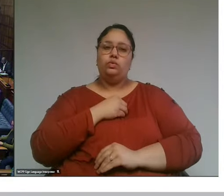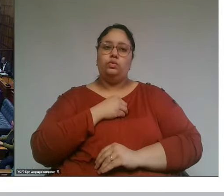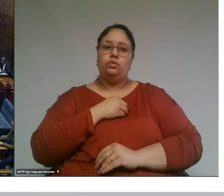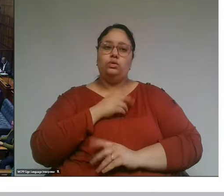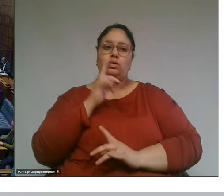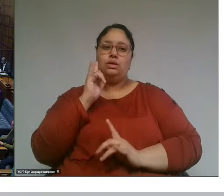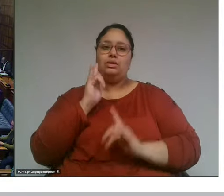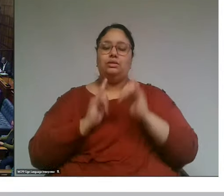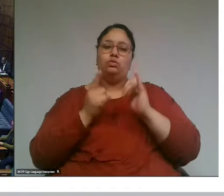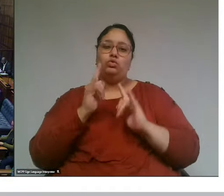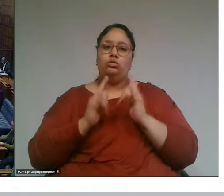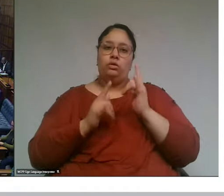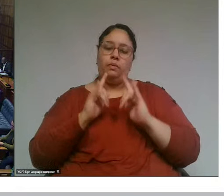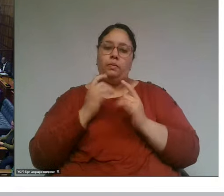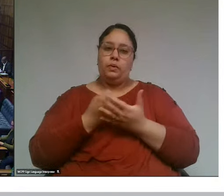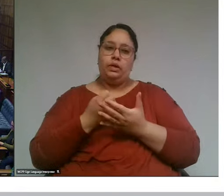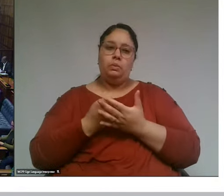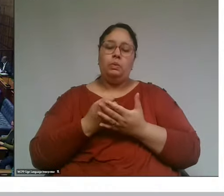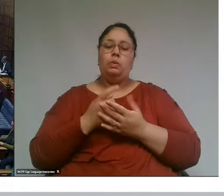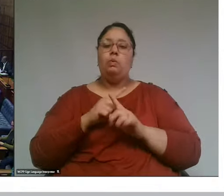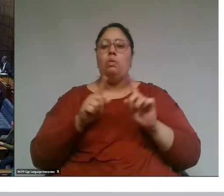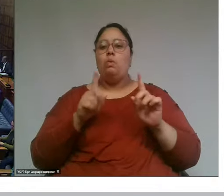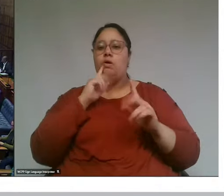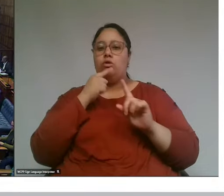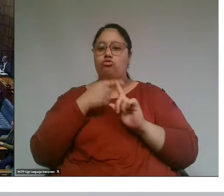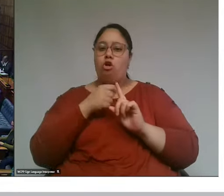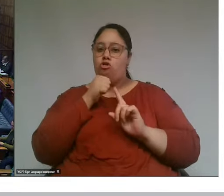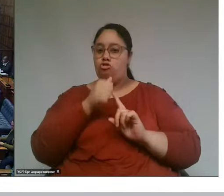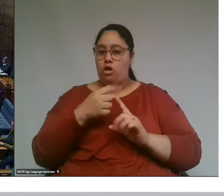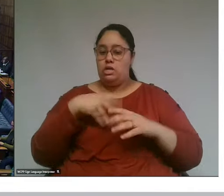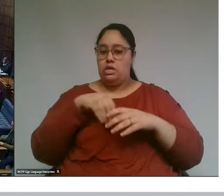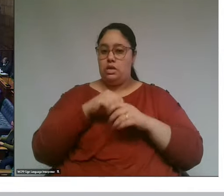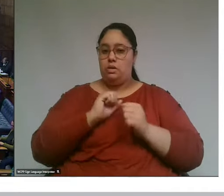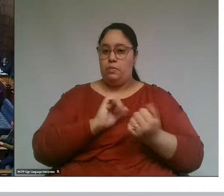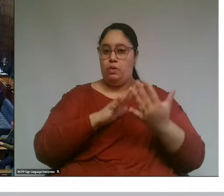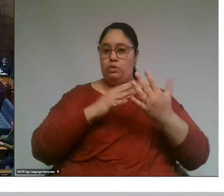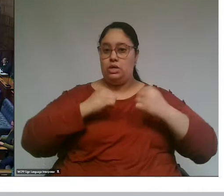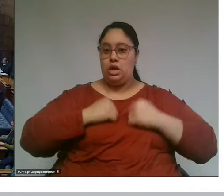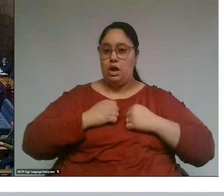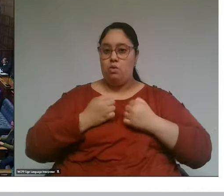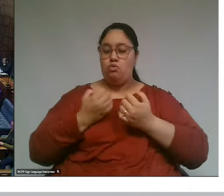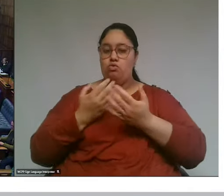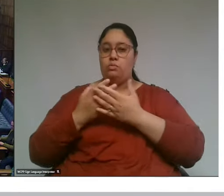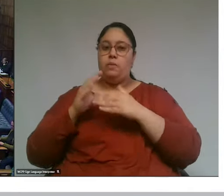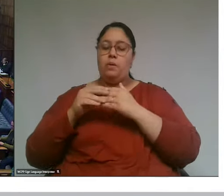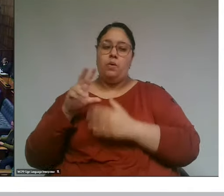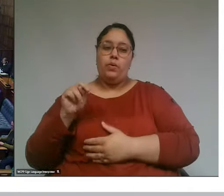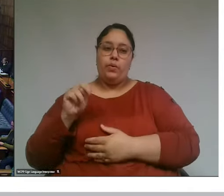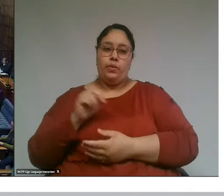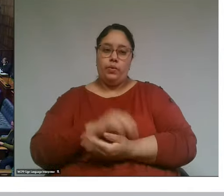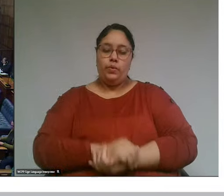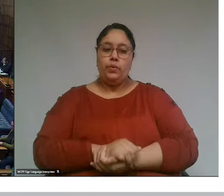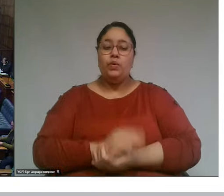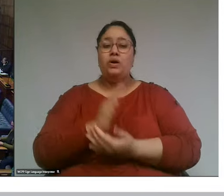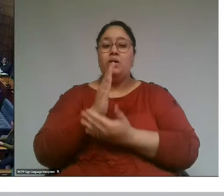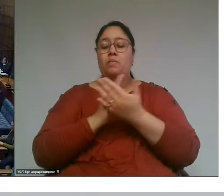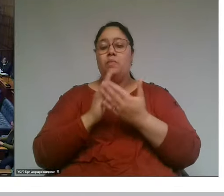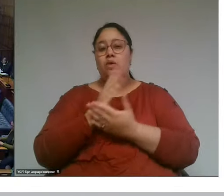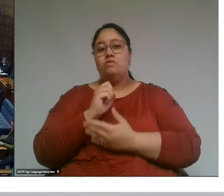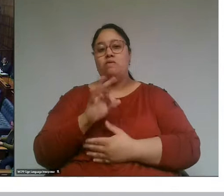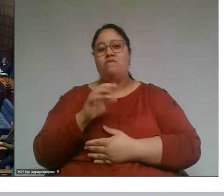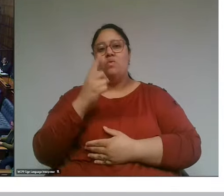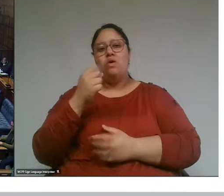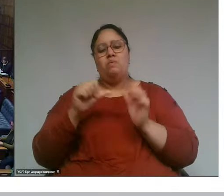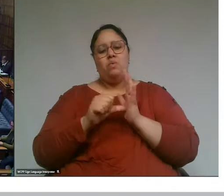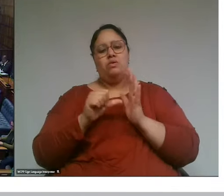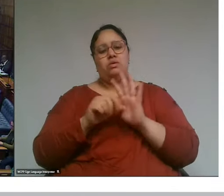Township uh or not being targeted in our approach raised by member part of one of the key